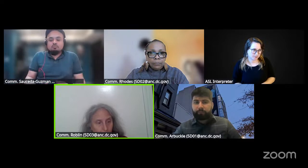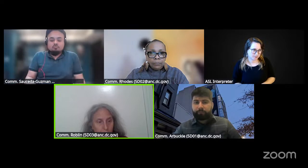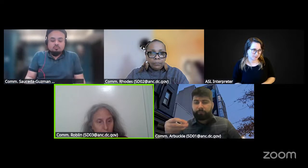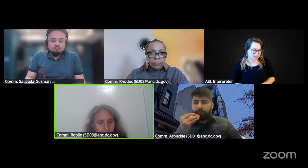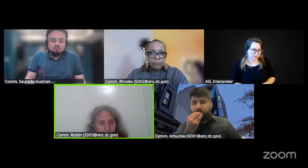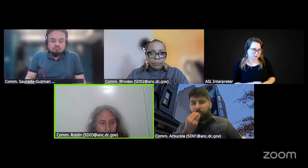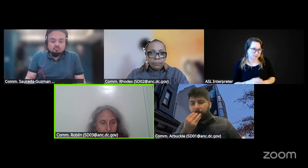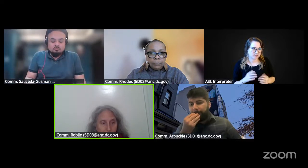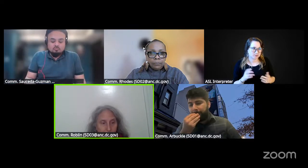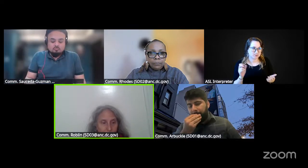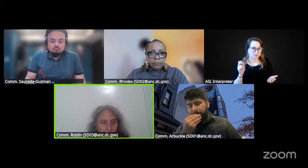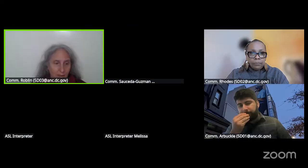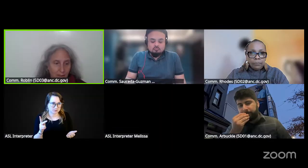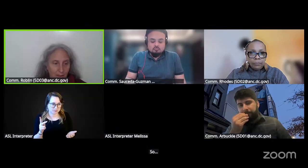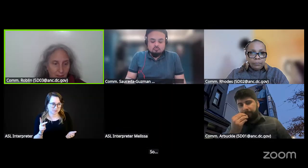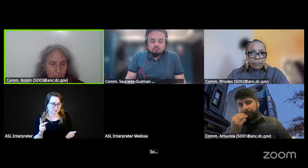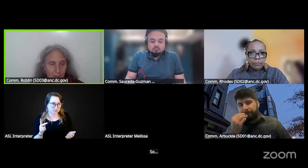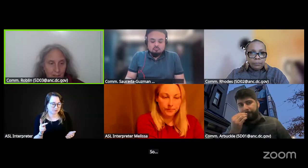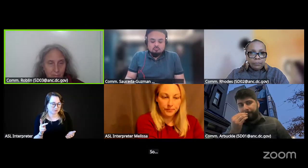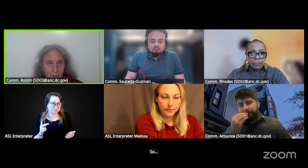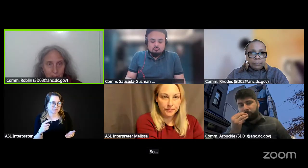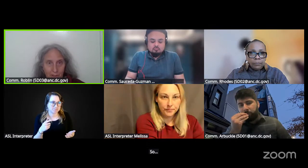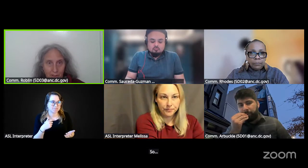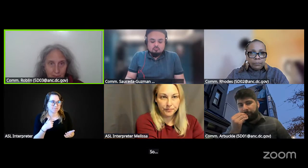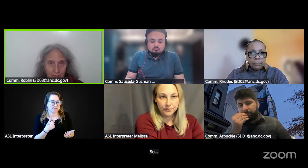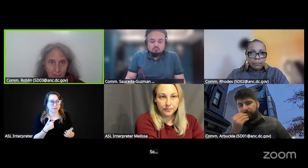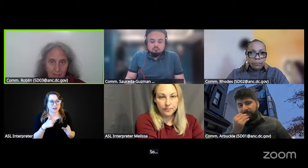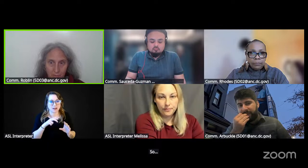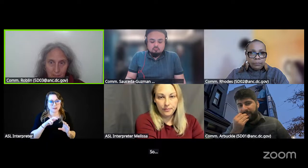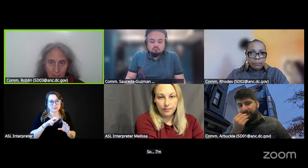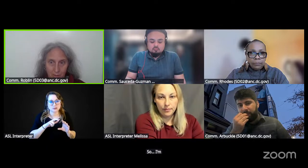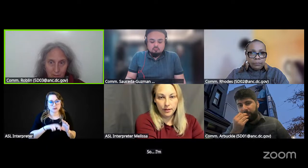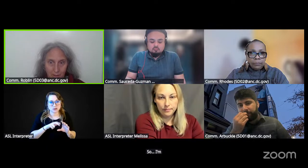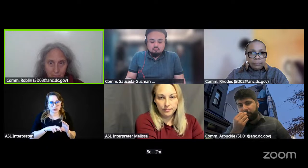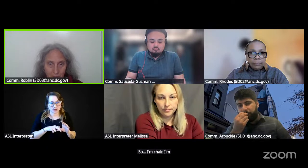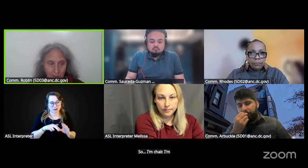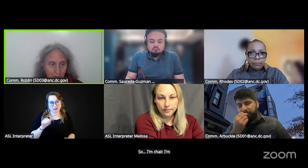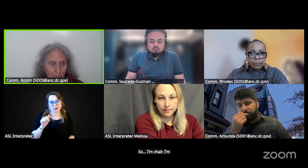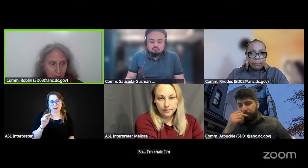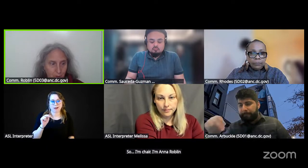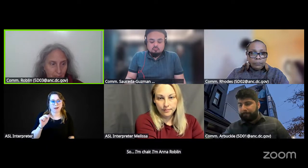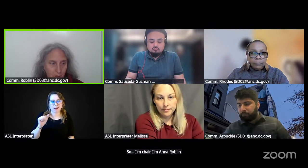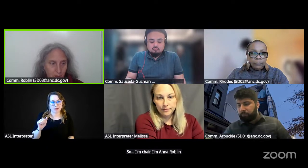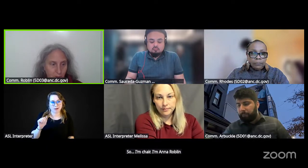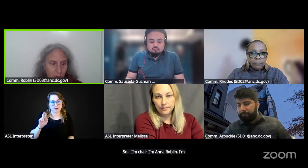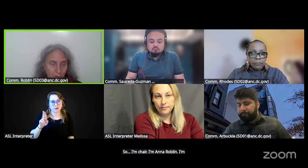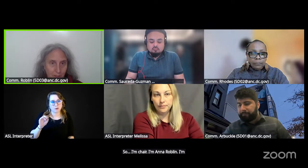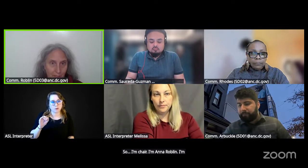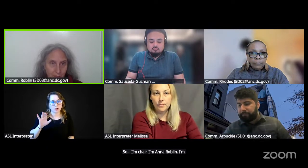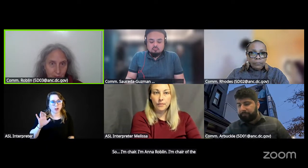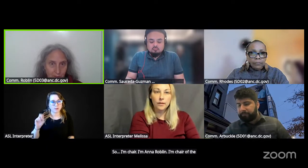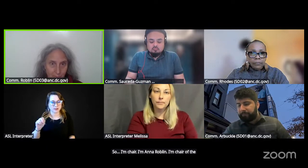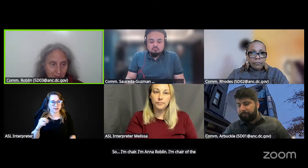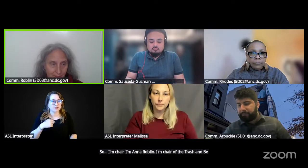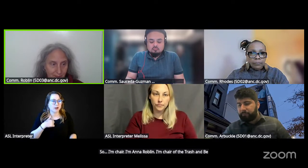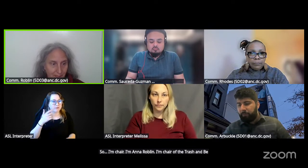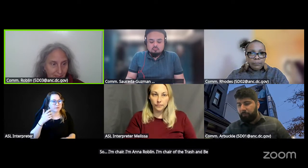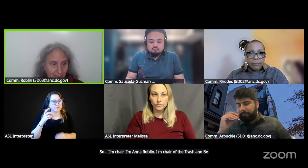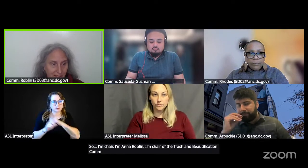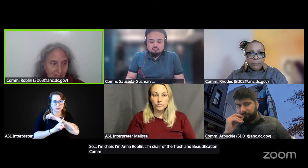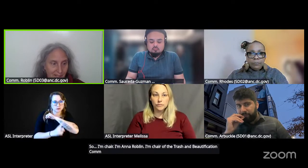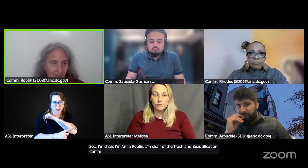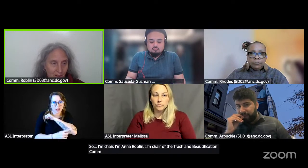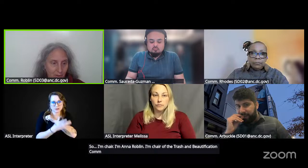So I'm Anna Roblin. I'm chair of the Trash and Beautification Committee.